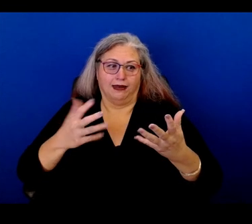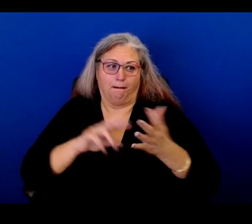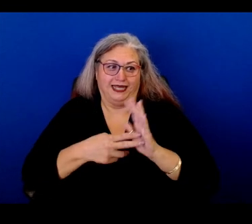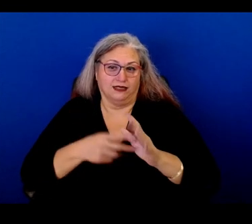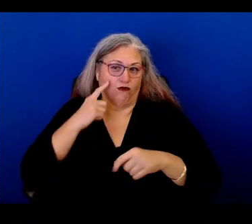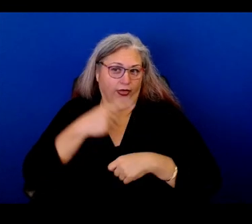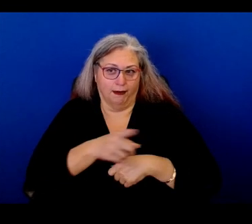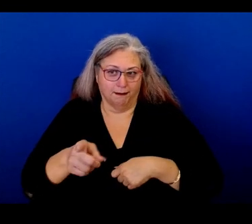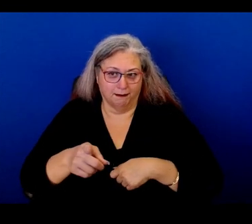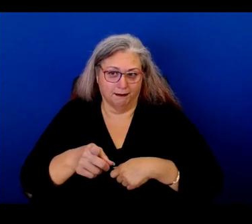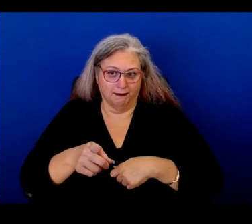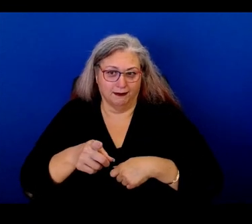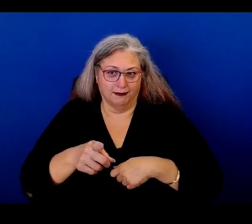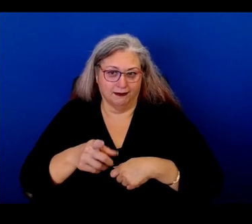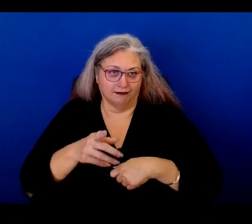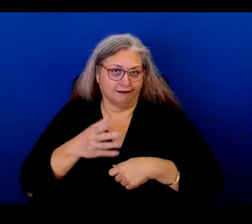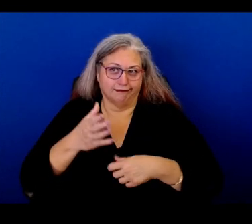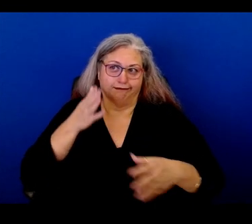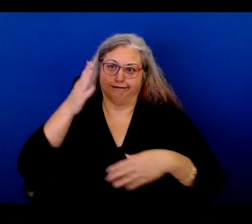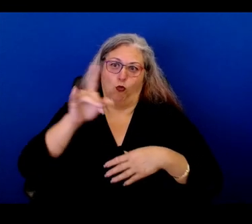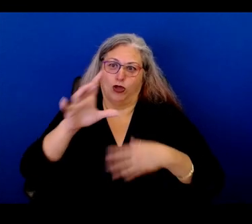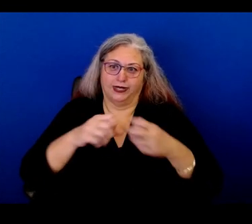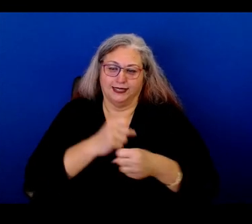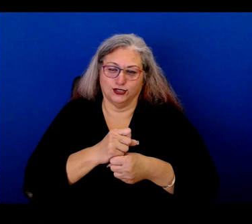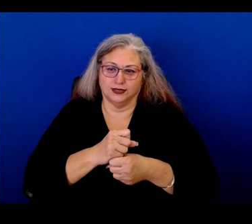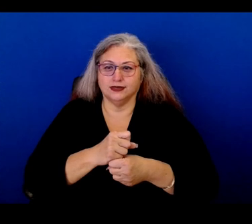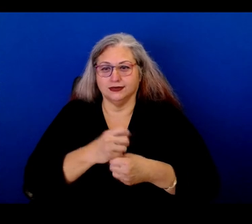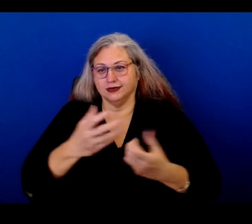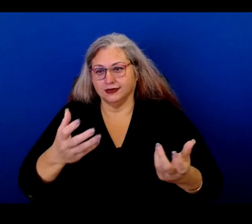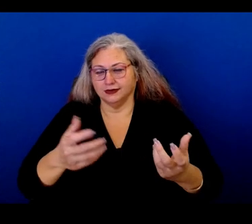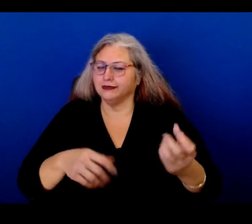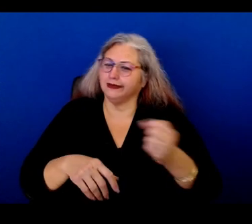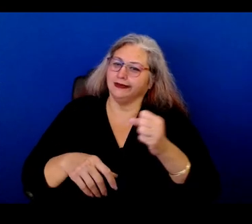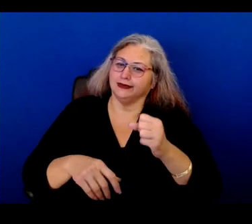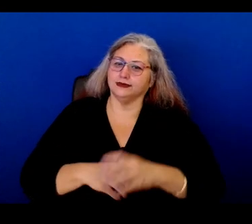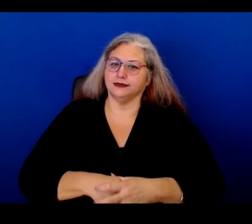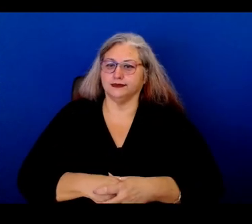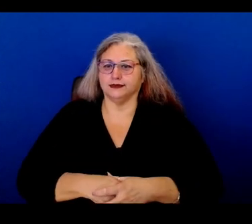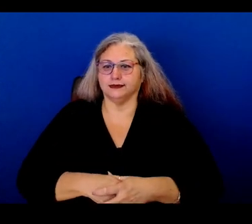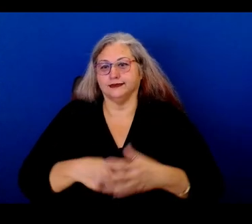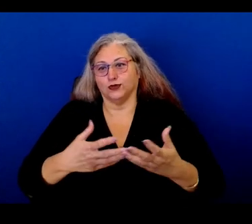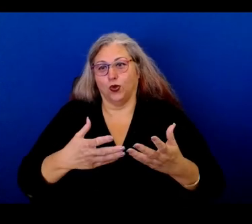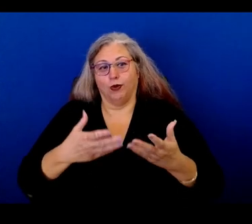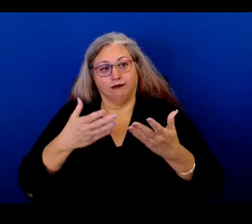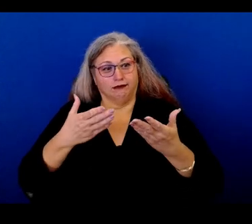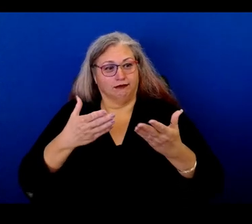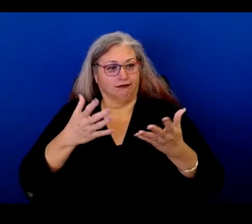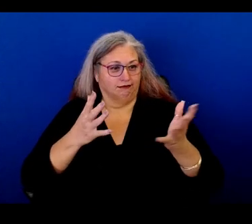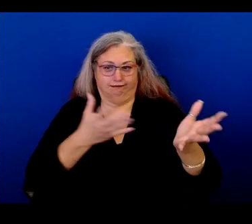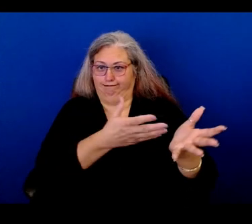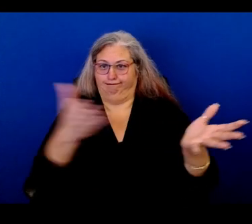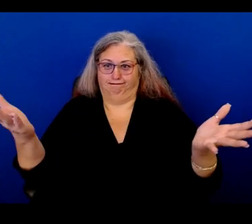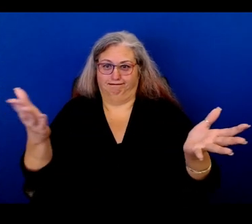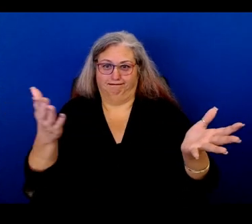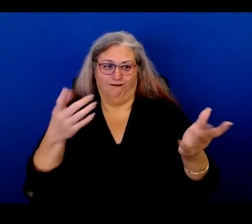100 years down the road. Yeah. You know, but yeah. So leave that to them. Leave that to I them. Love